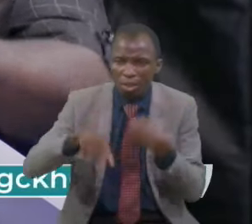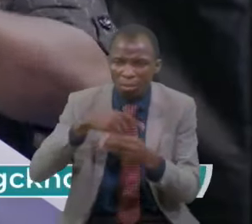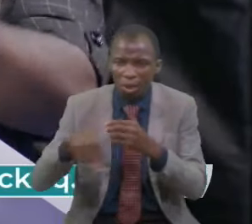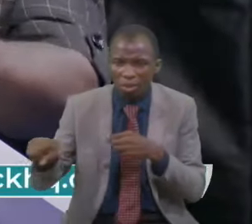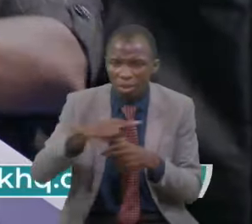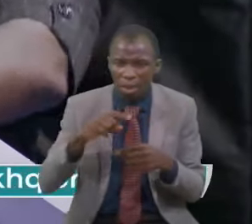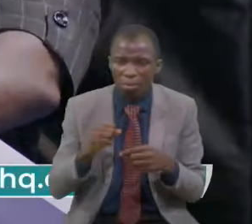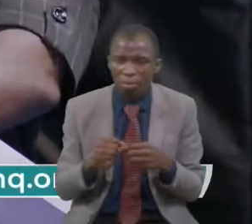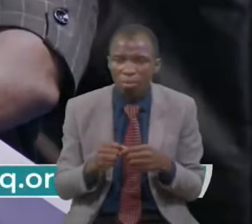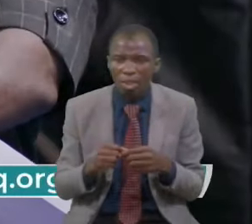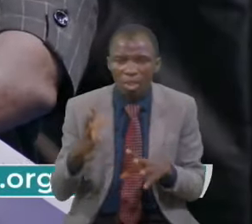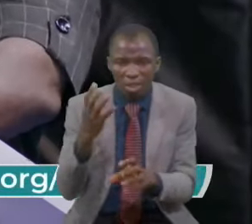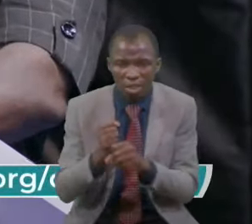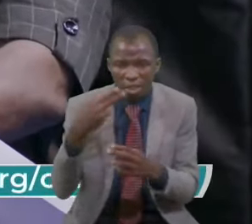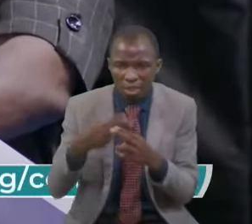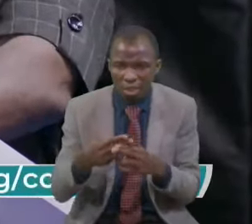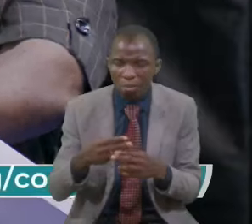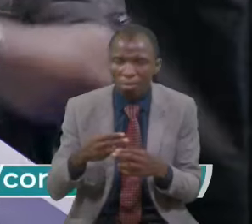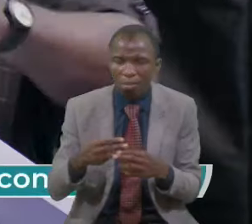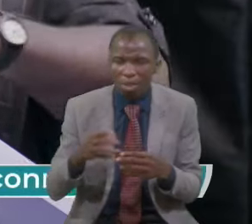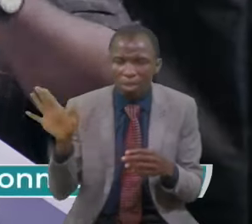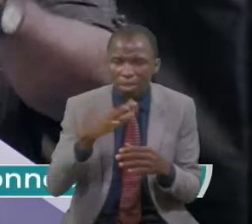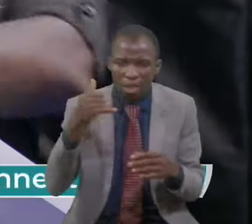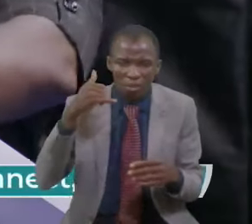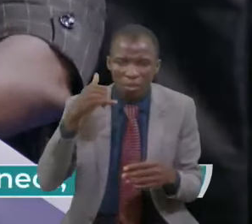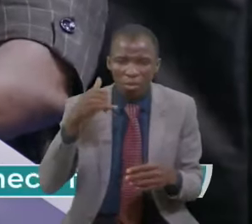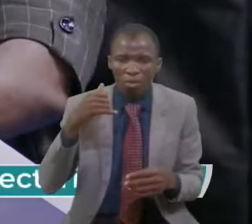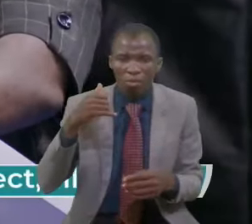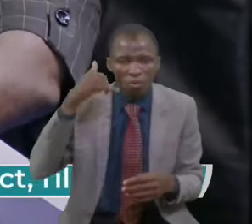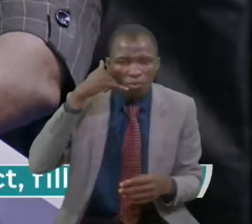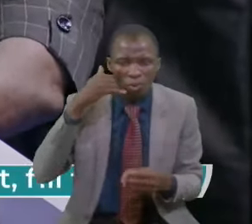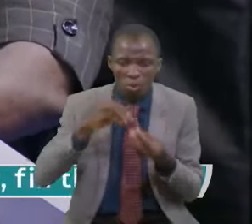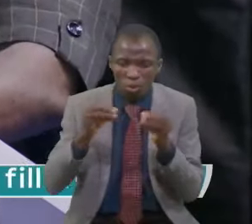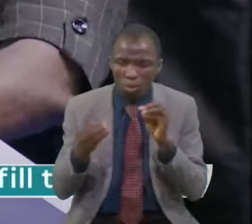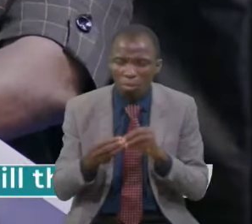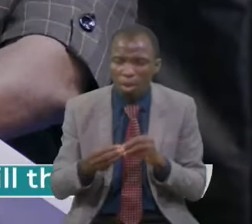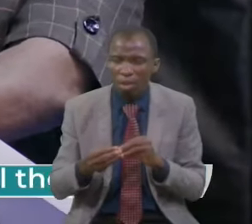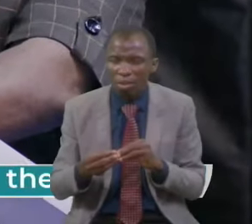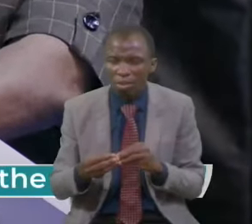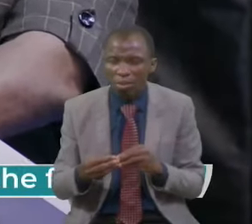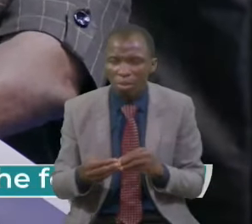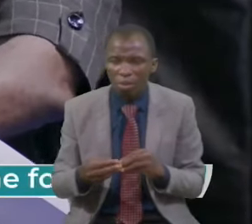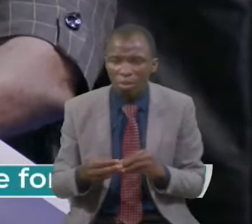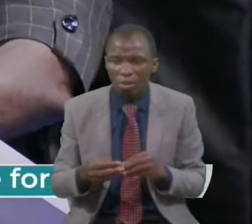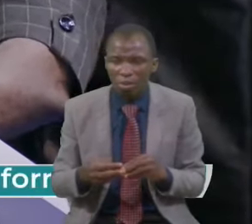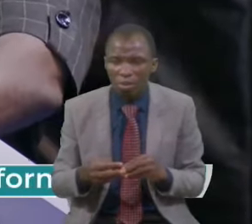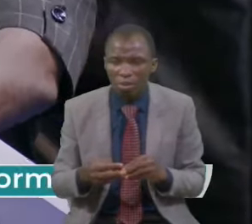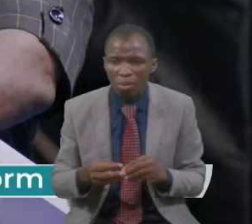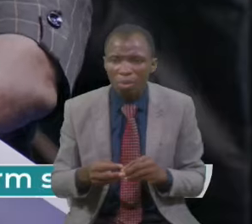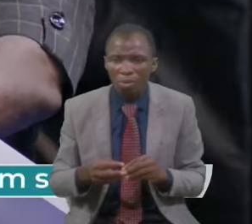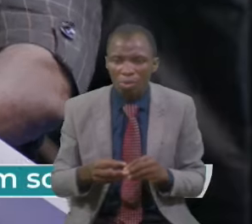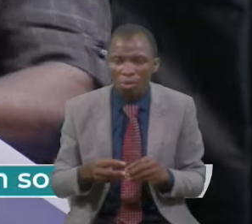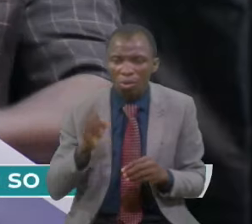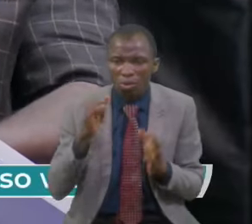their phone numbers. With this contact, we'll be able to connect them and know them and visit them